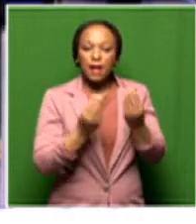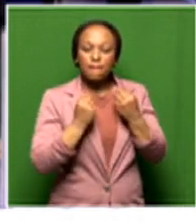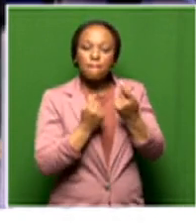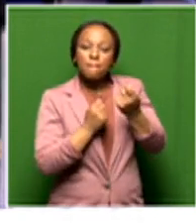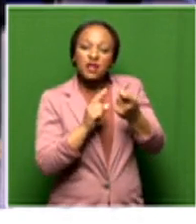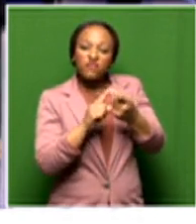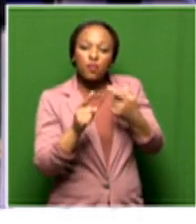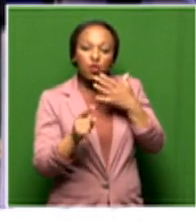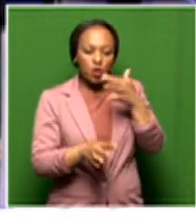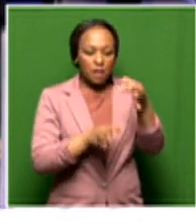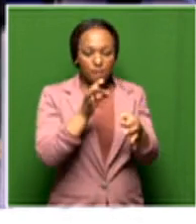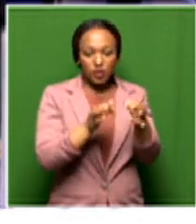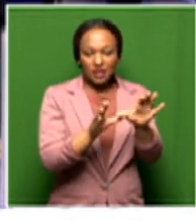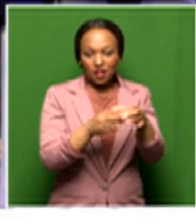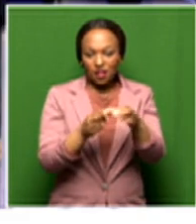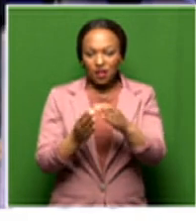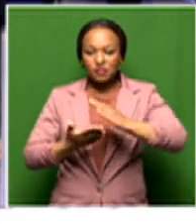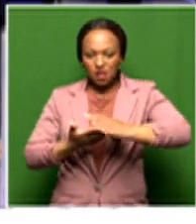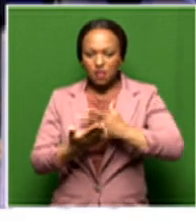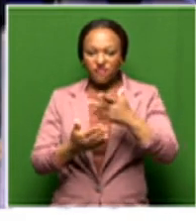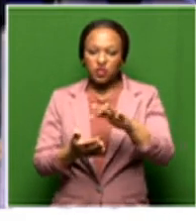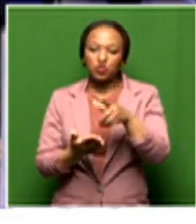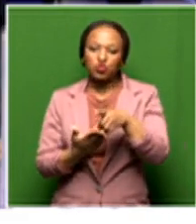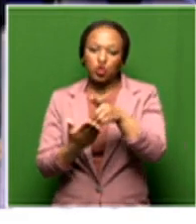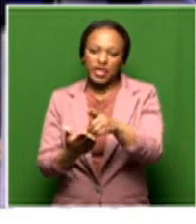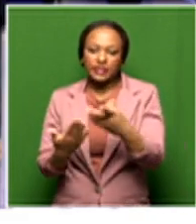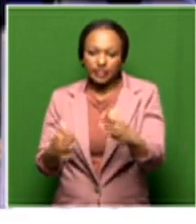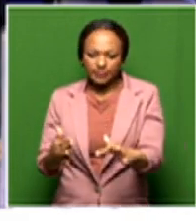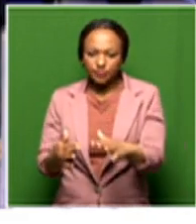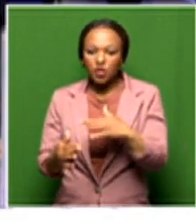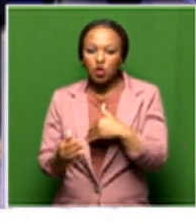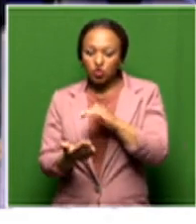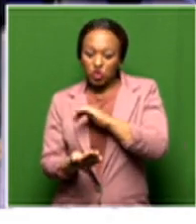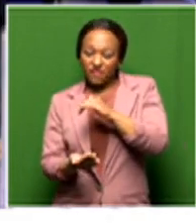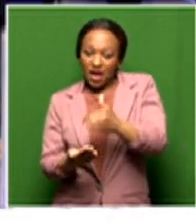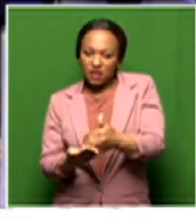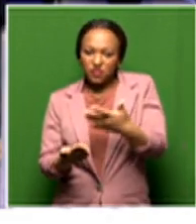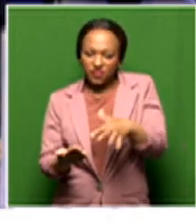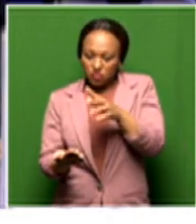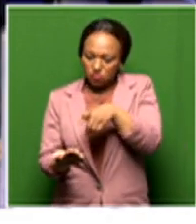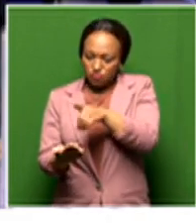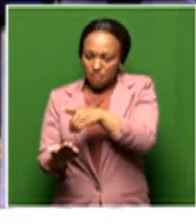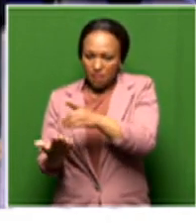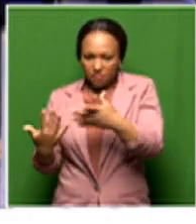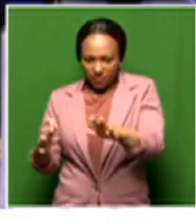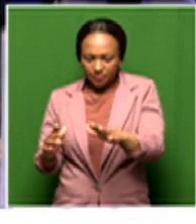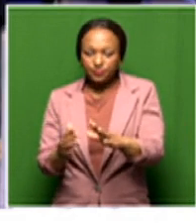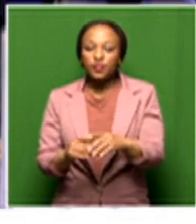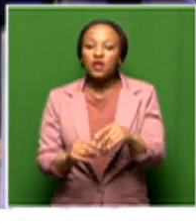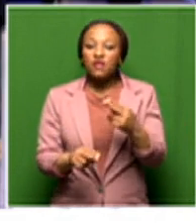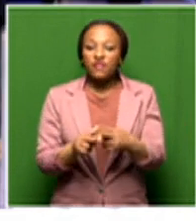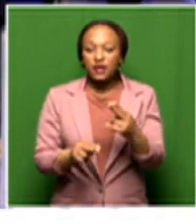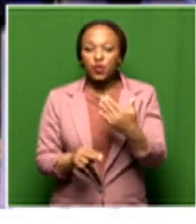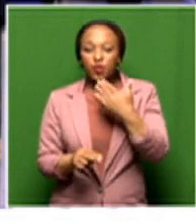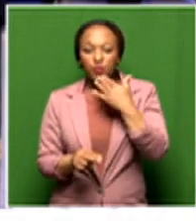parties. Some of the political parties have actually donated to the fund. And also, finally, given